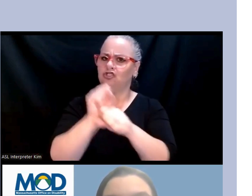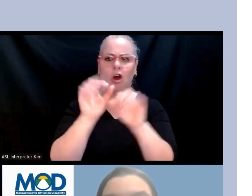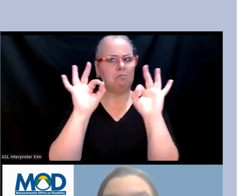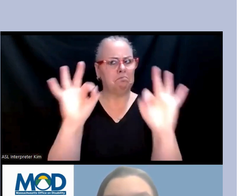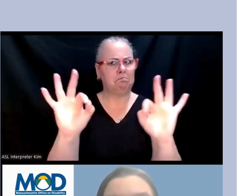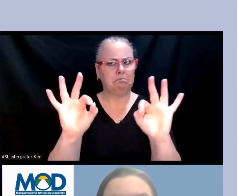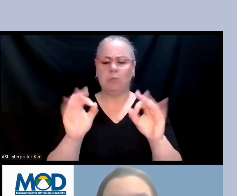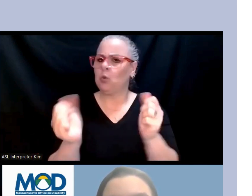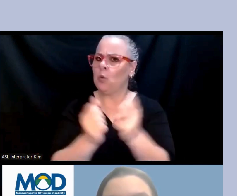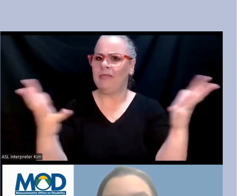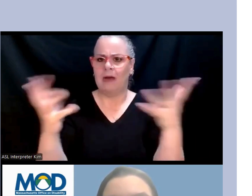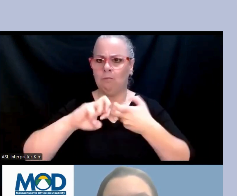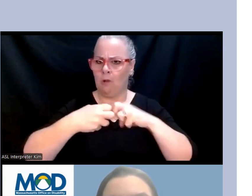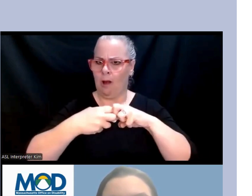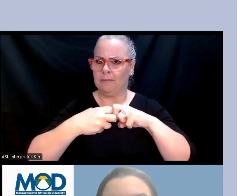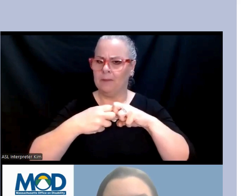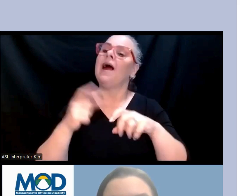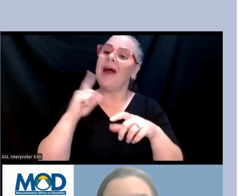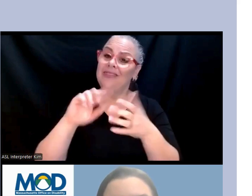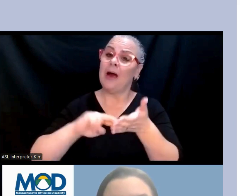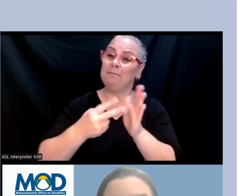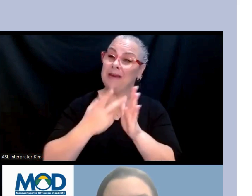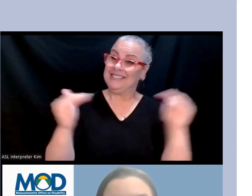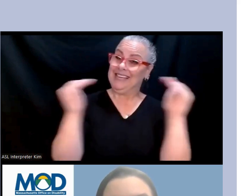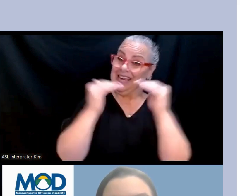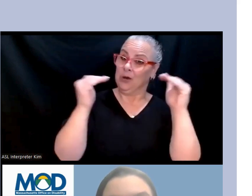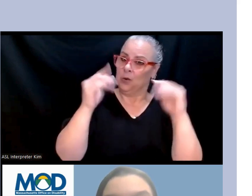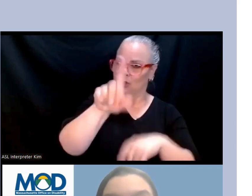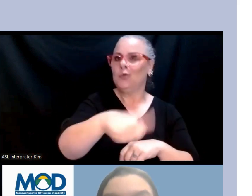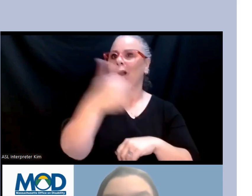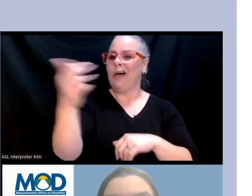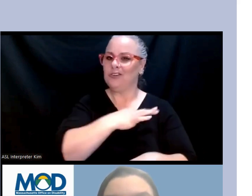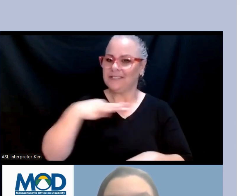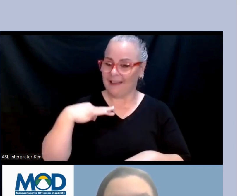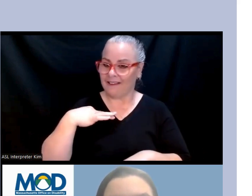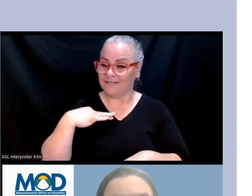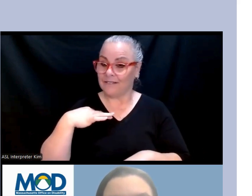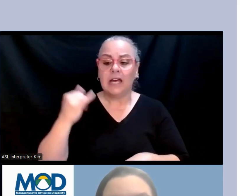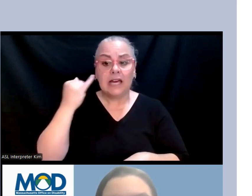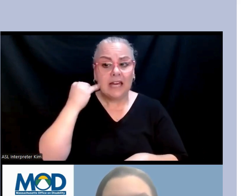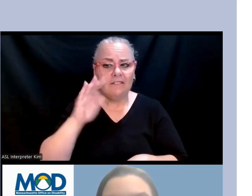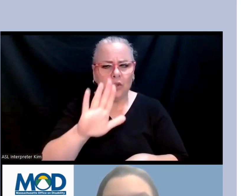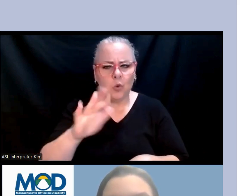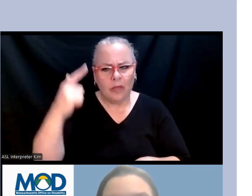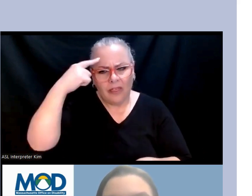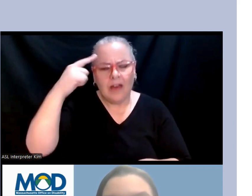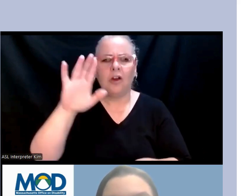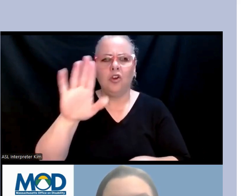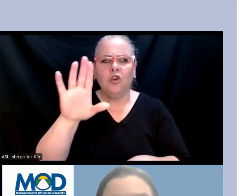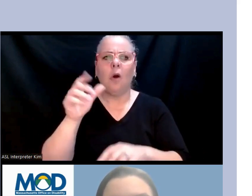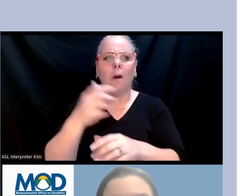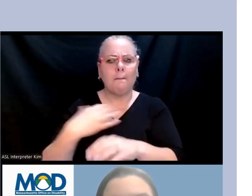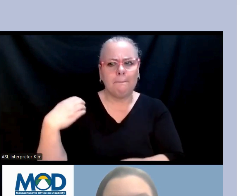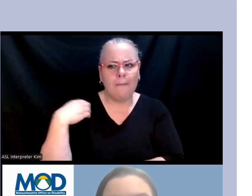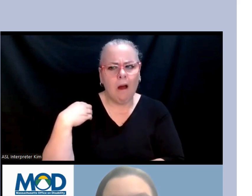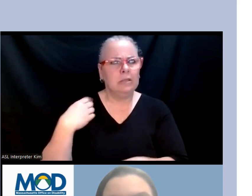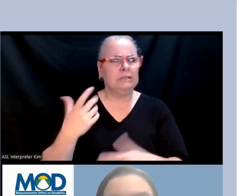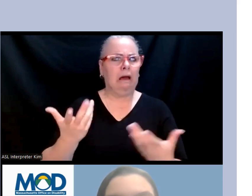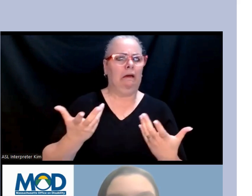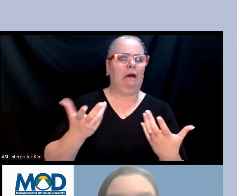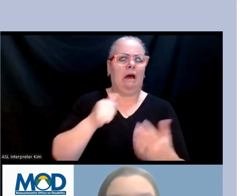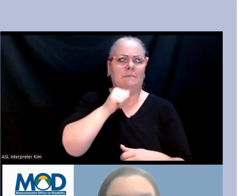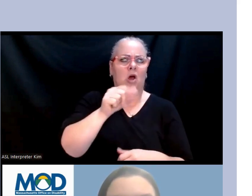fully or to have equal access to employment benefits. If you think your employer will have concerns about providing the